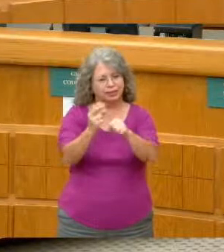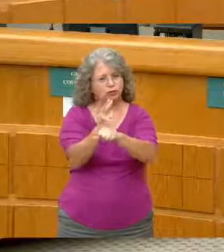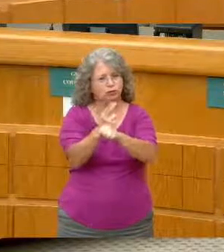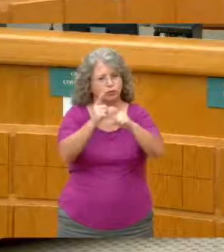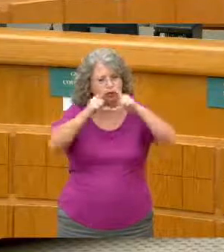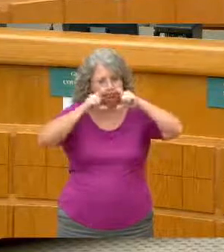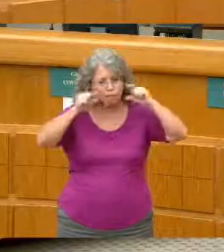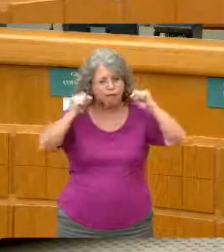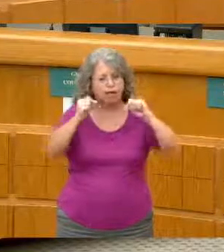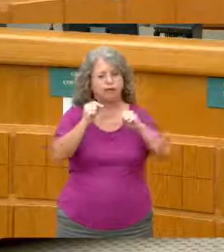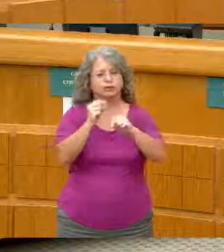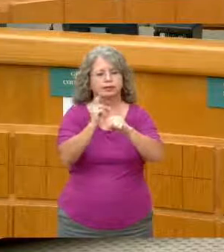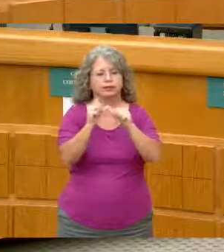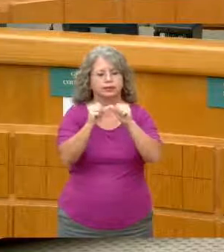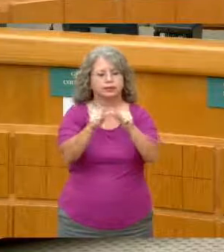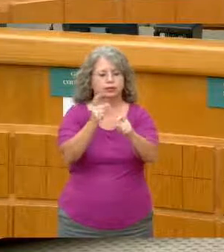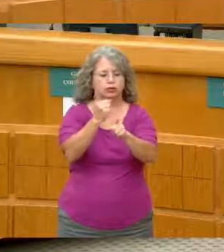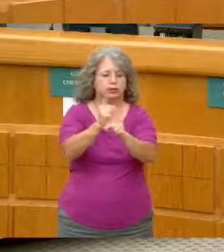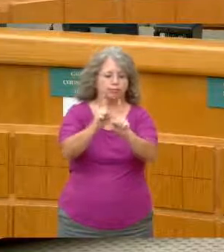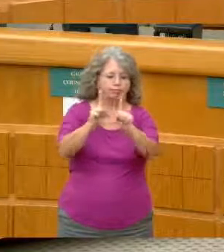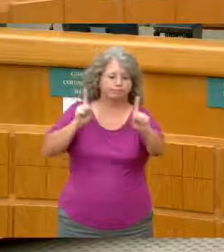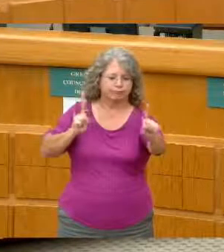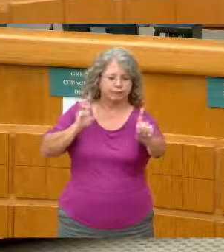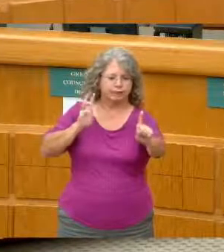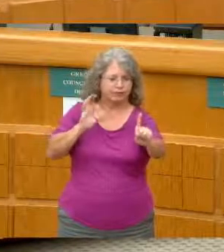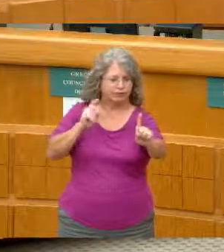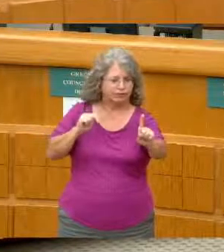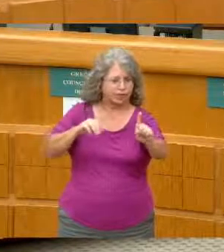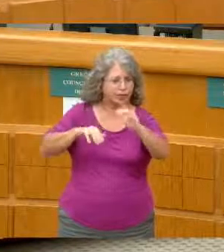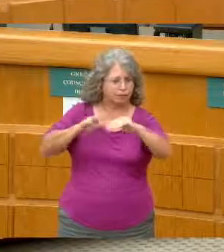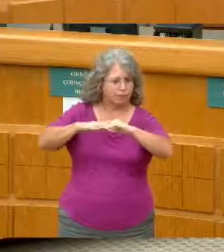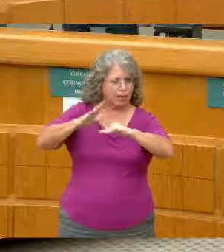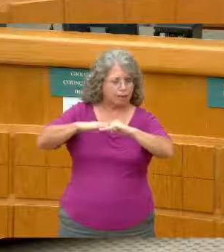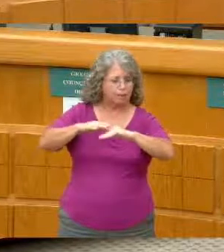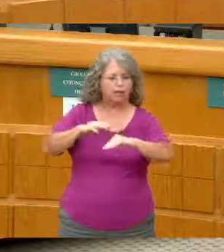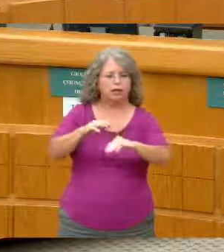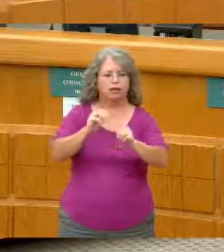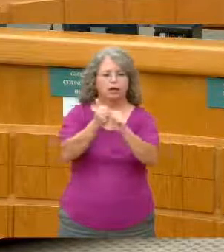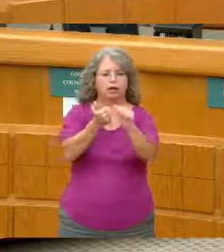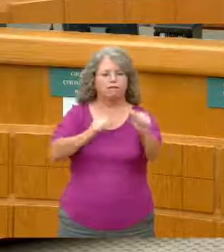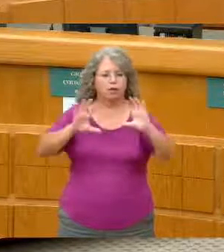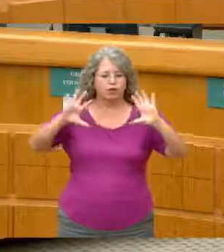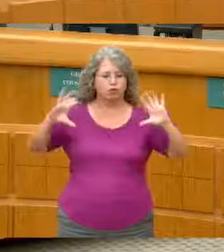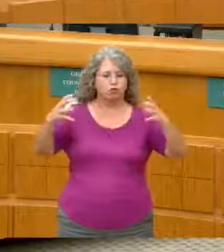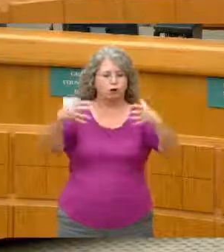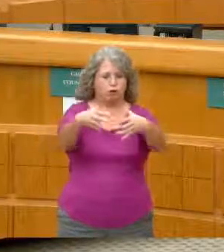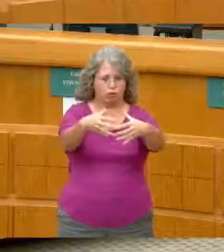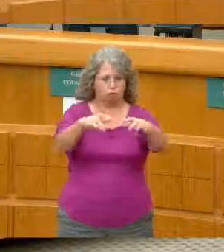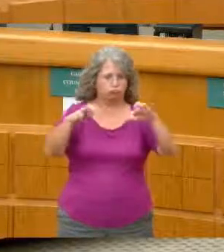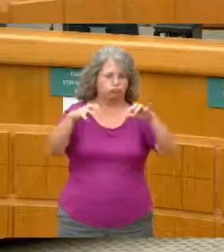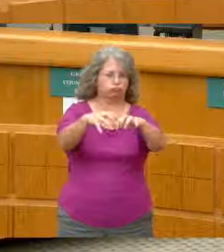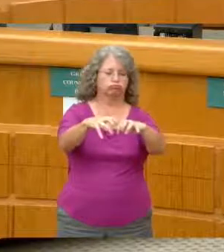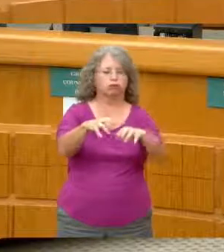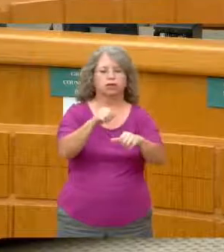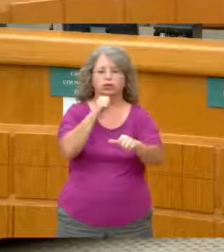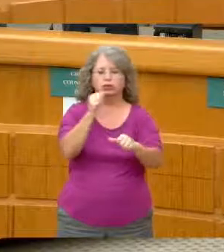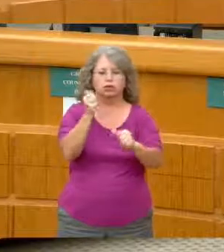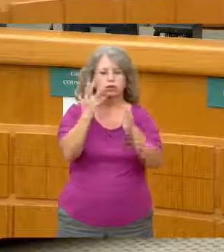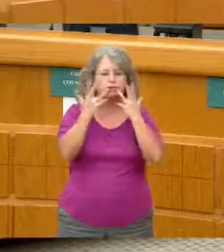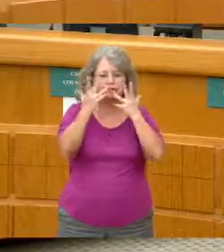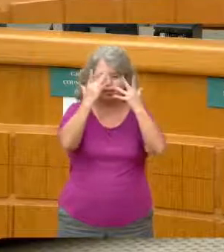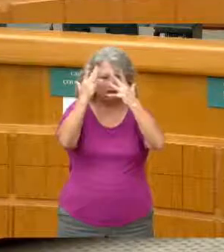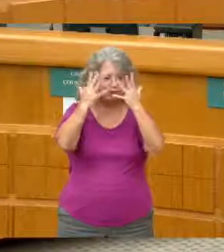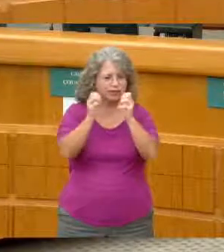mask, continue to stay at least 6 feet away from strangers, avoid crowds, don't touch your eyes, nose, and mouth with